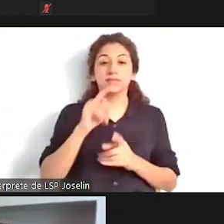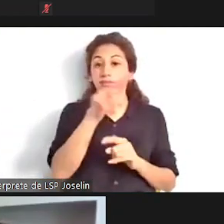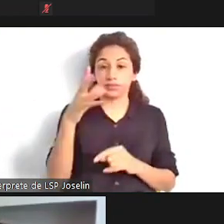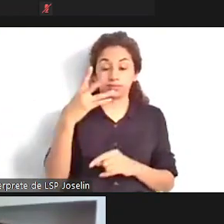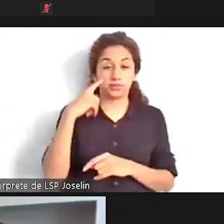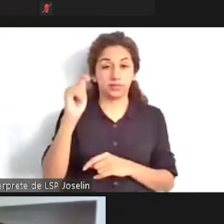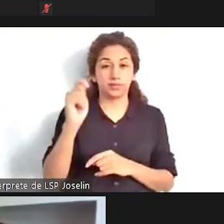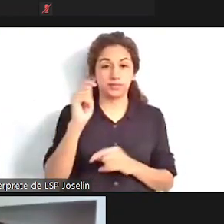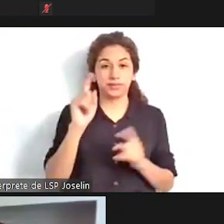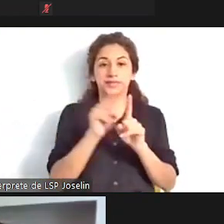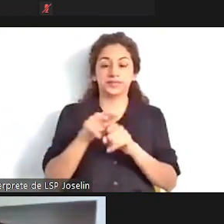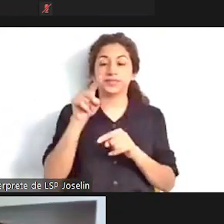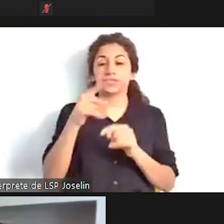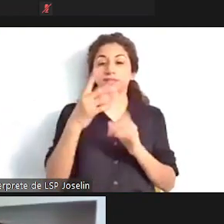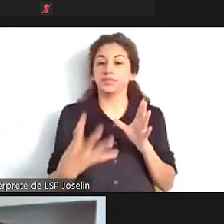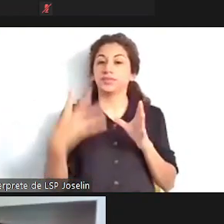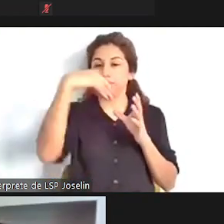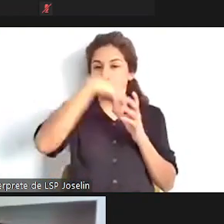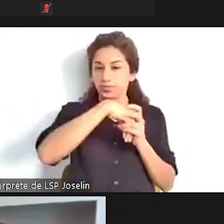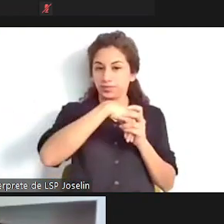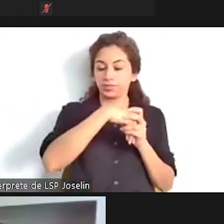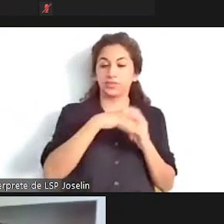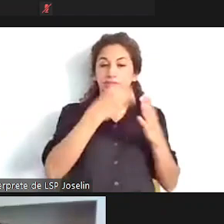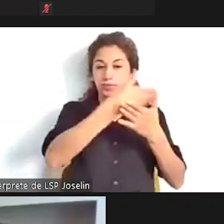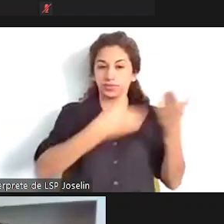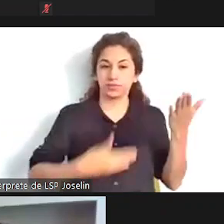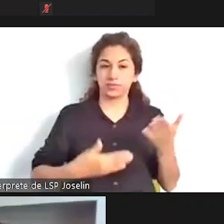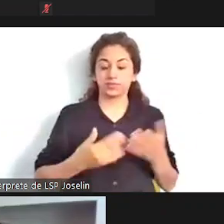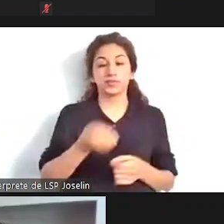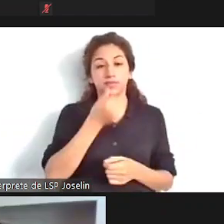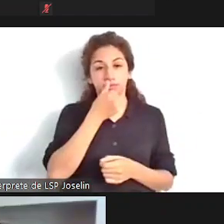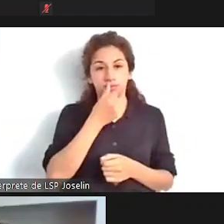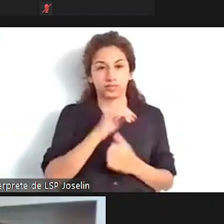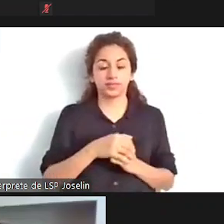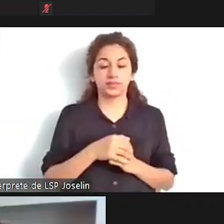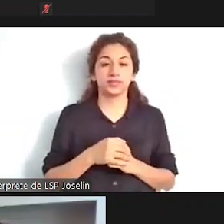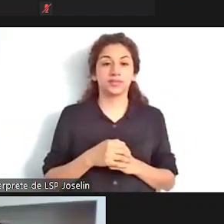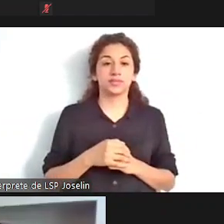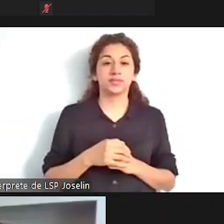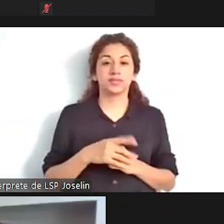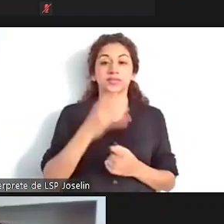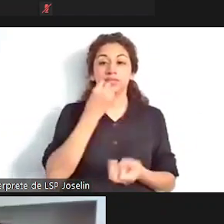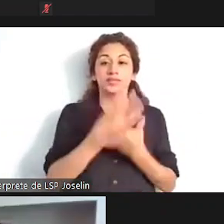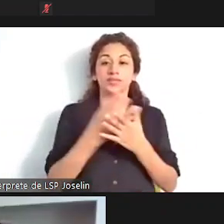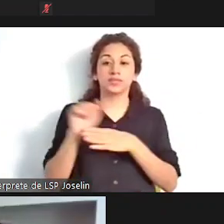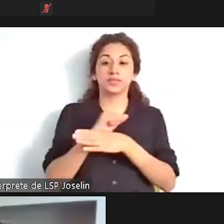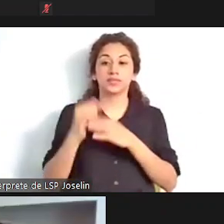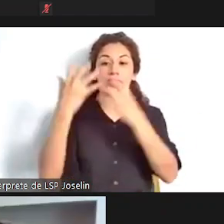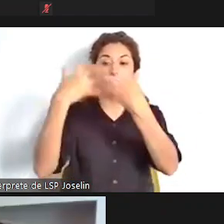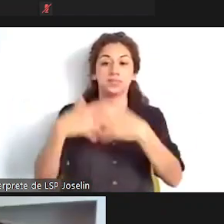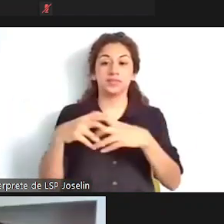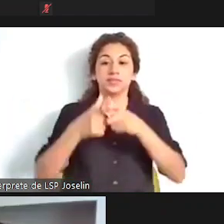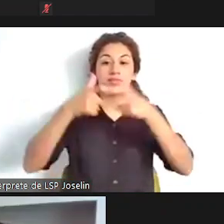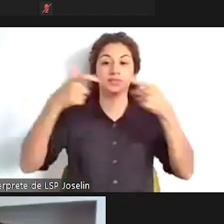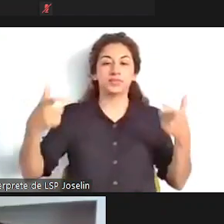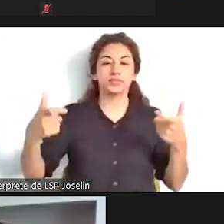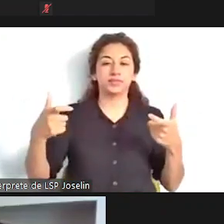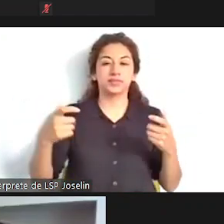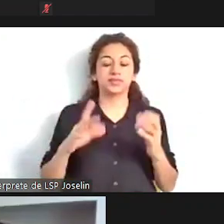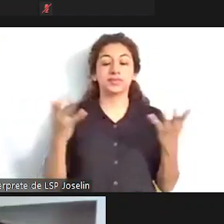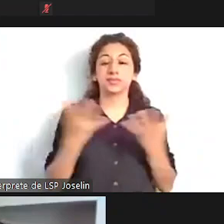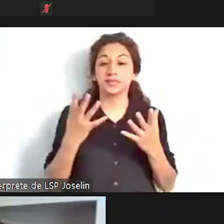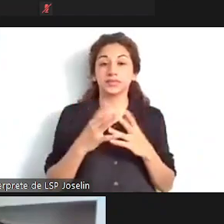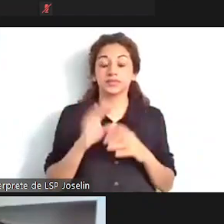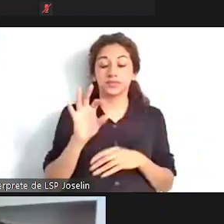in responsible business conduct they are part of our origin that they are key to our agenda the good practices in big from